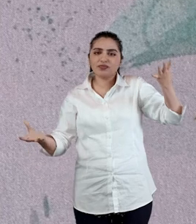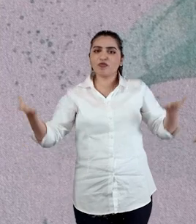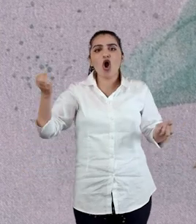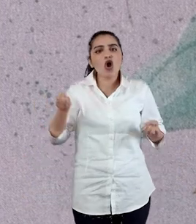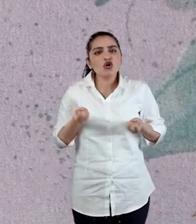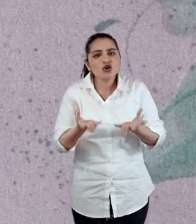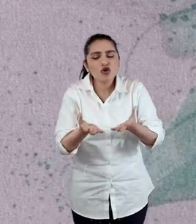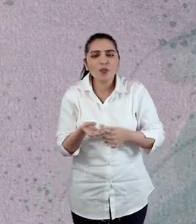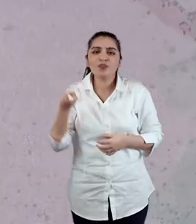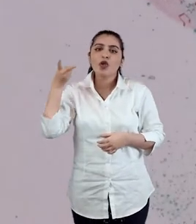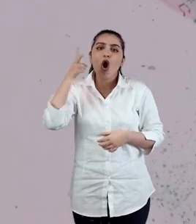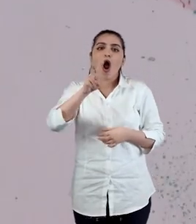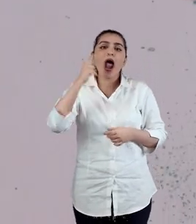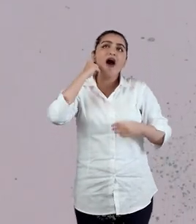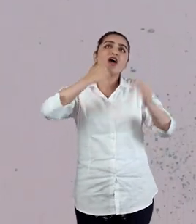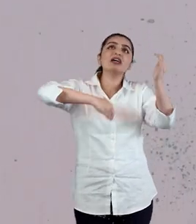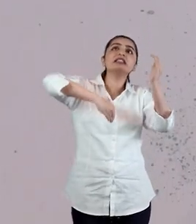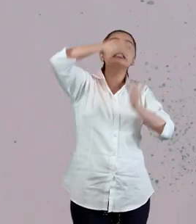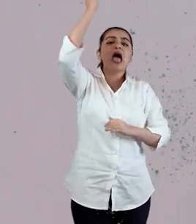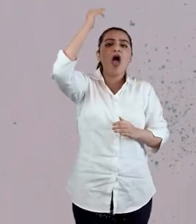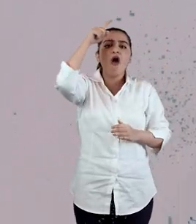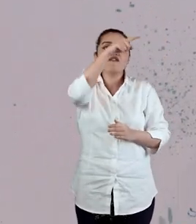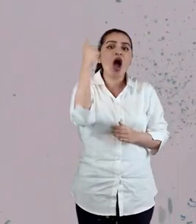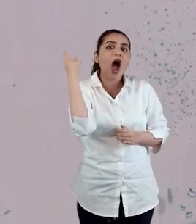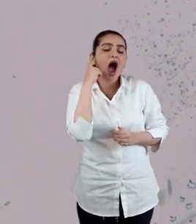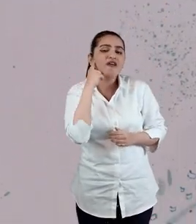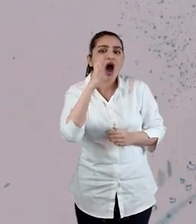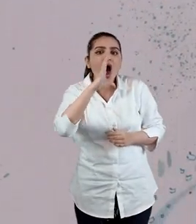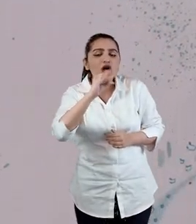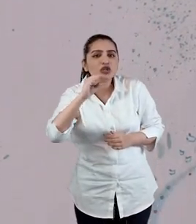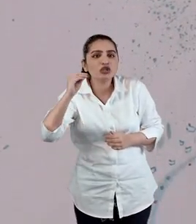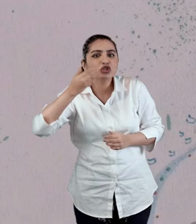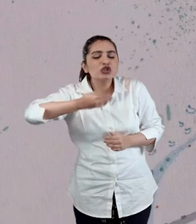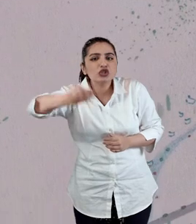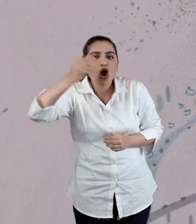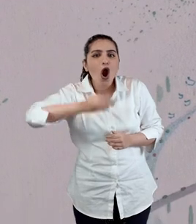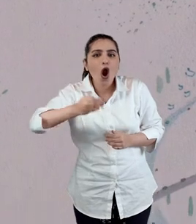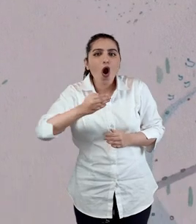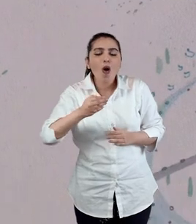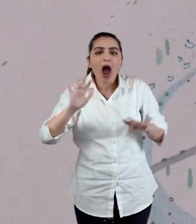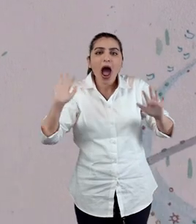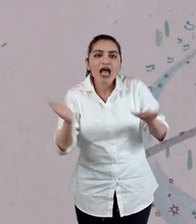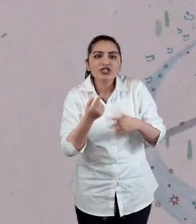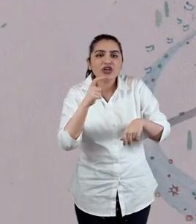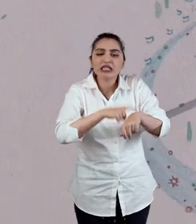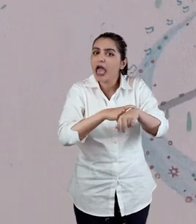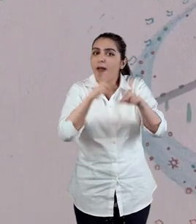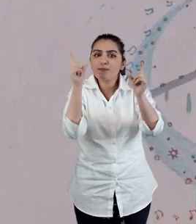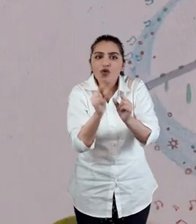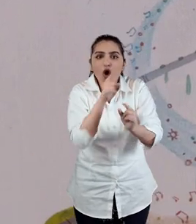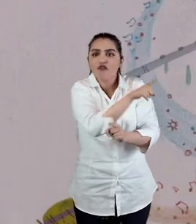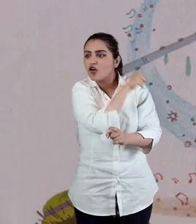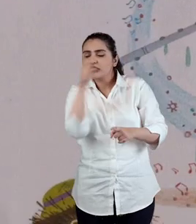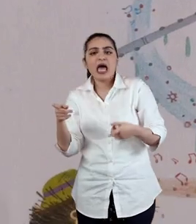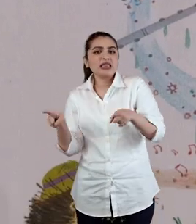song. And in no time at all, he was playing along. All the problems were solved,